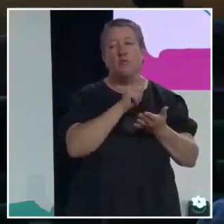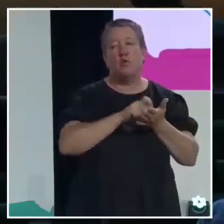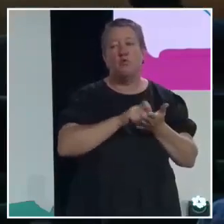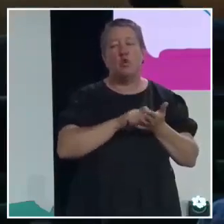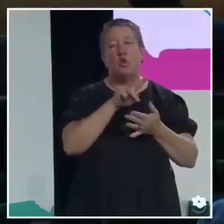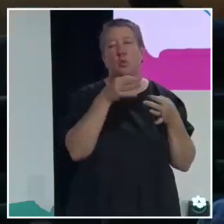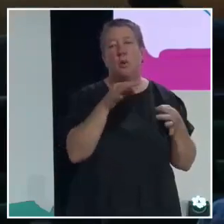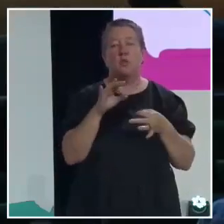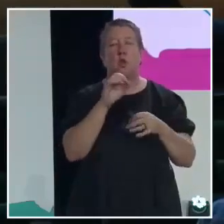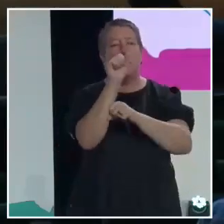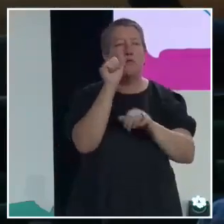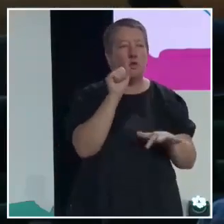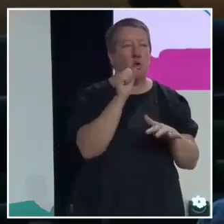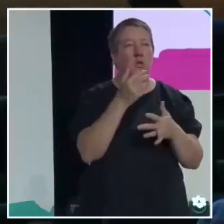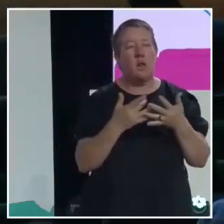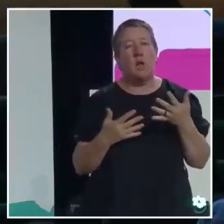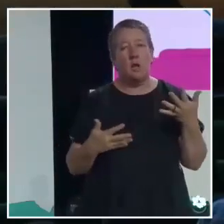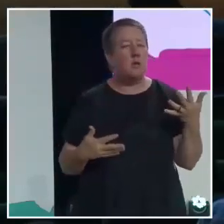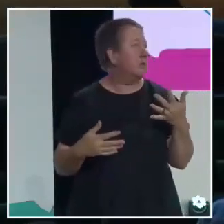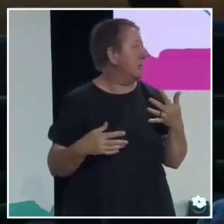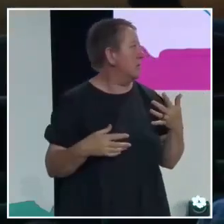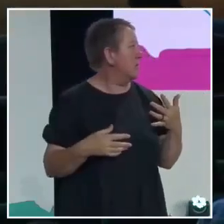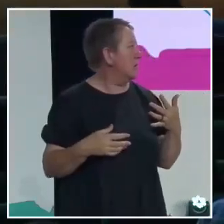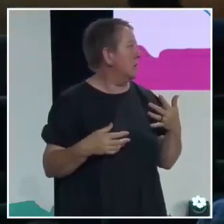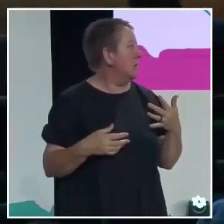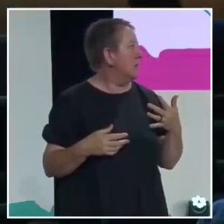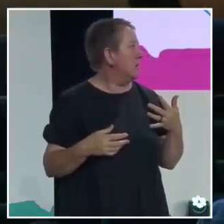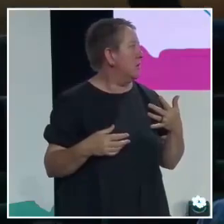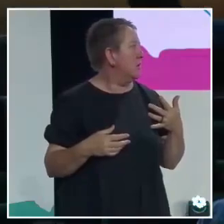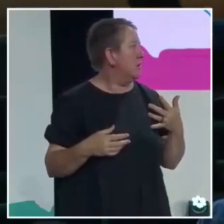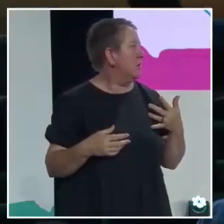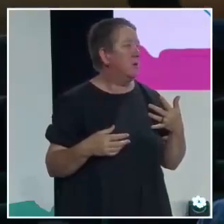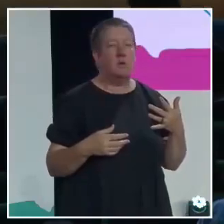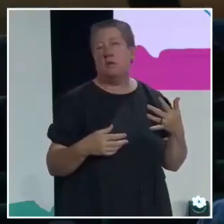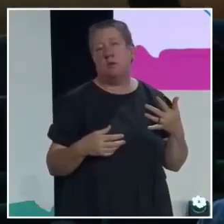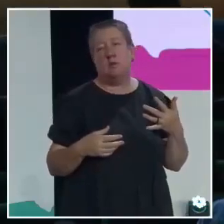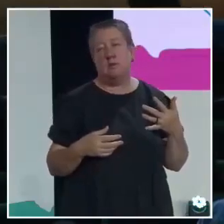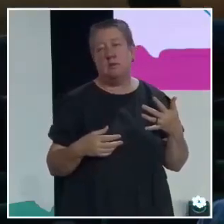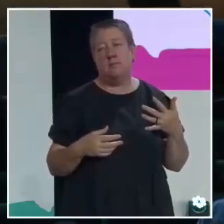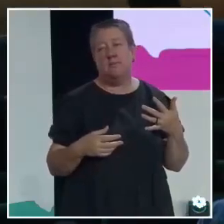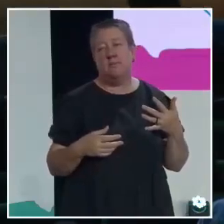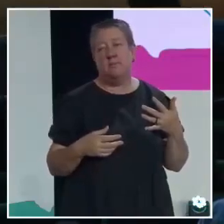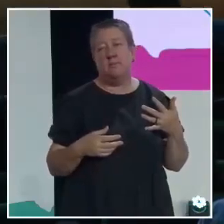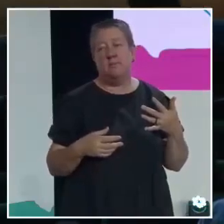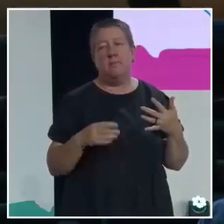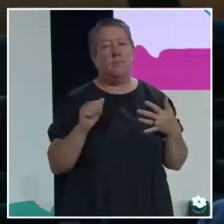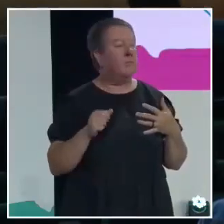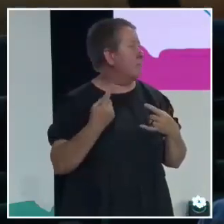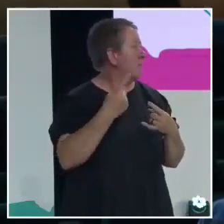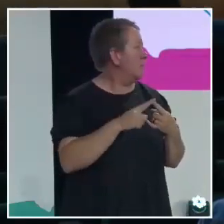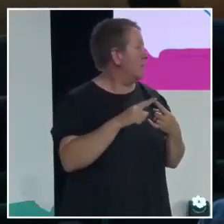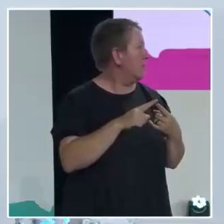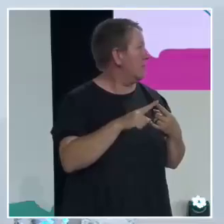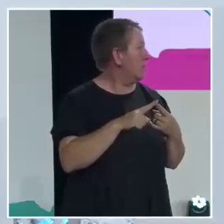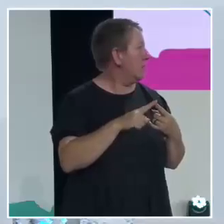infrastructure, for example, last year and the year before, so we will give the references if needed. Yeah, so one paper is called Algorithmic Rents,